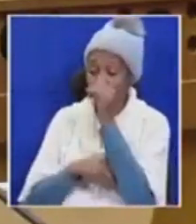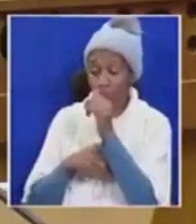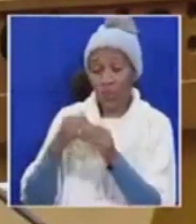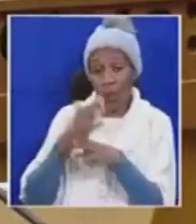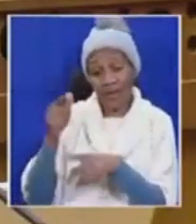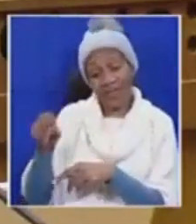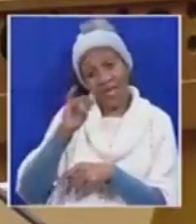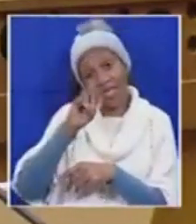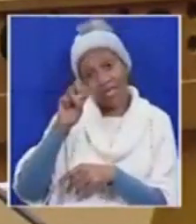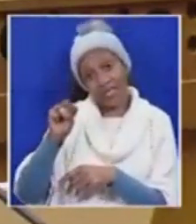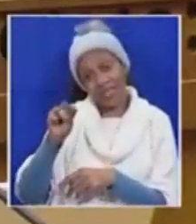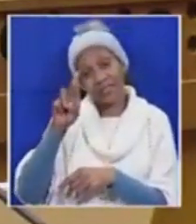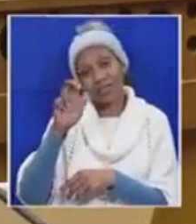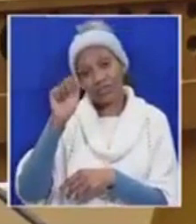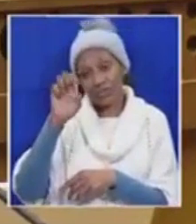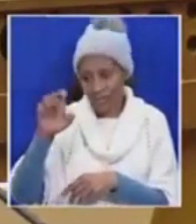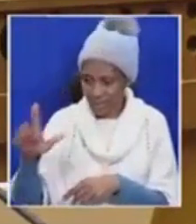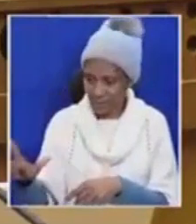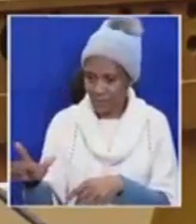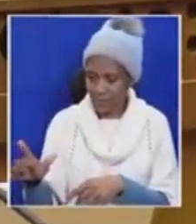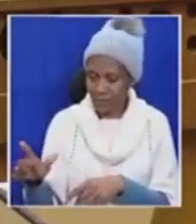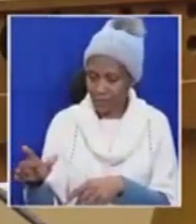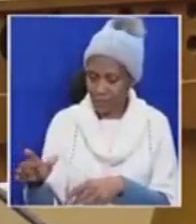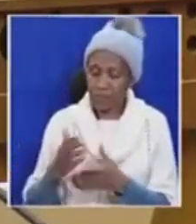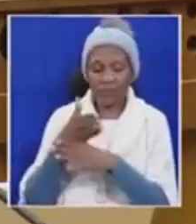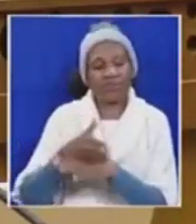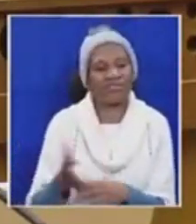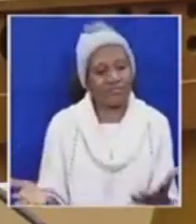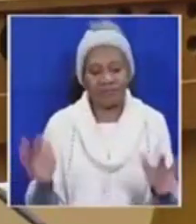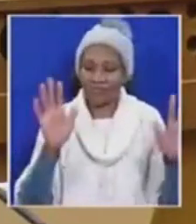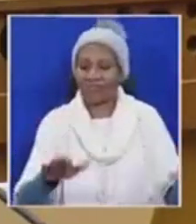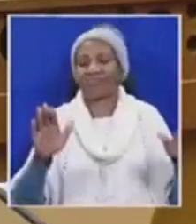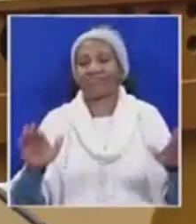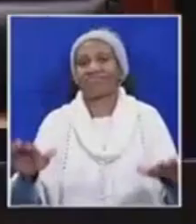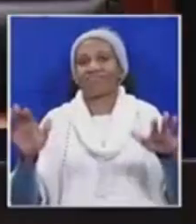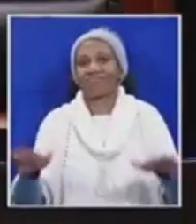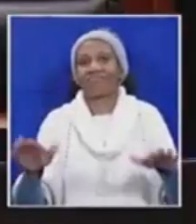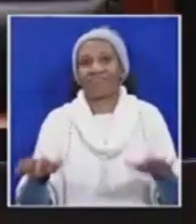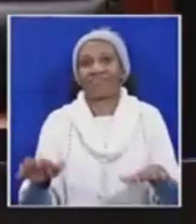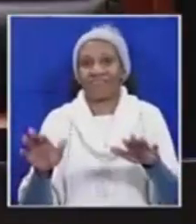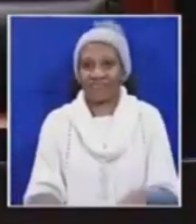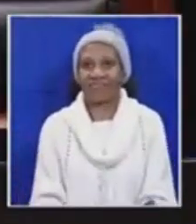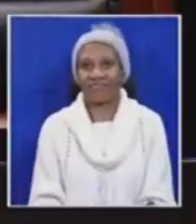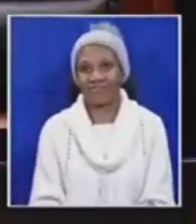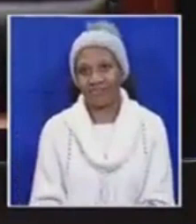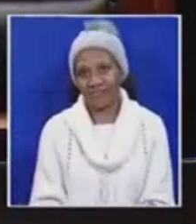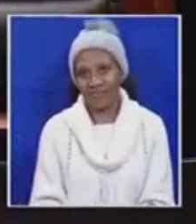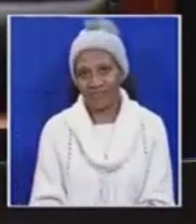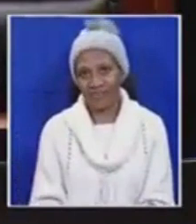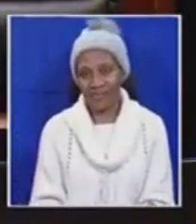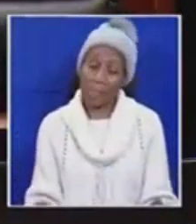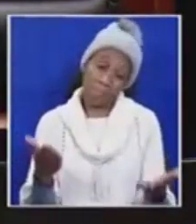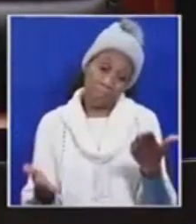the Zionist lobby. Order, Honourable Members. You may not